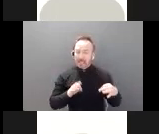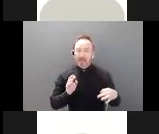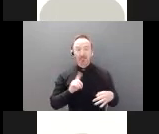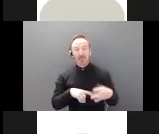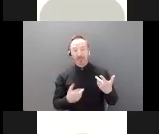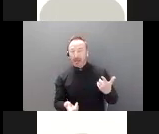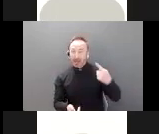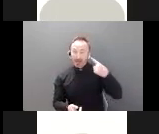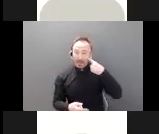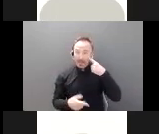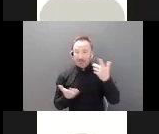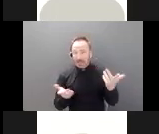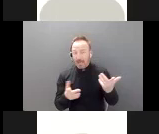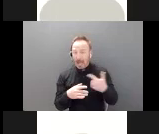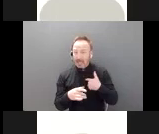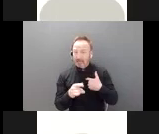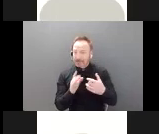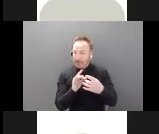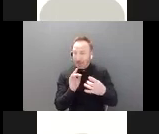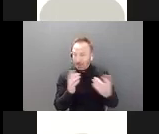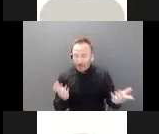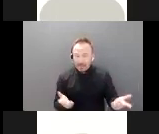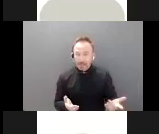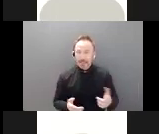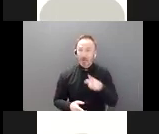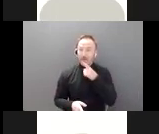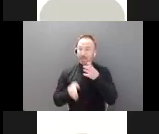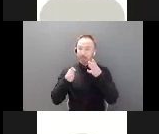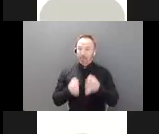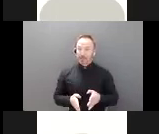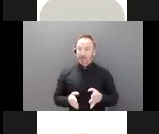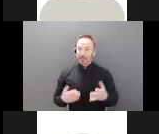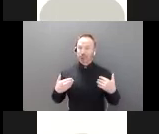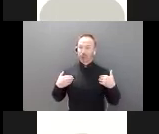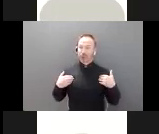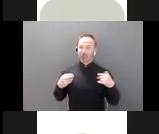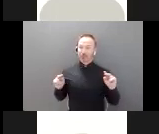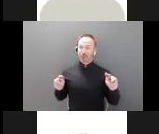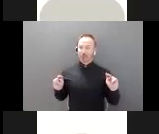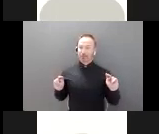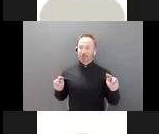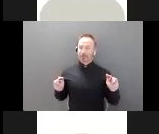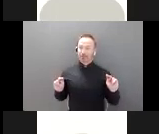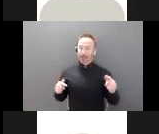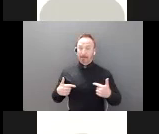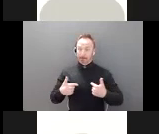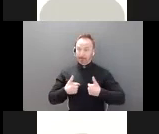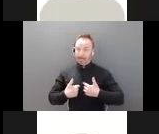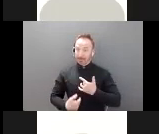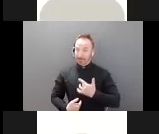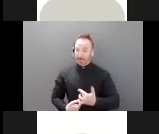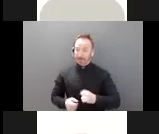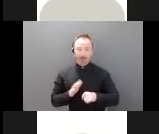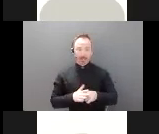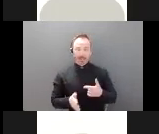is it's just this neutral person. So I get to be a neutral person in a room